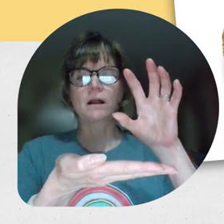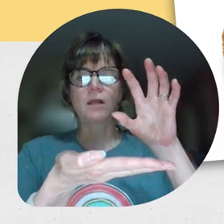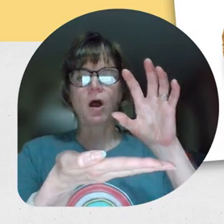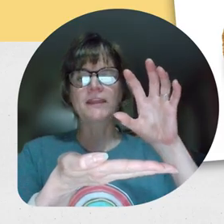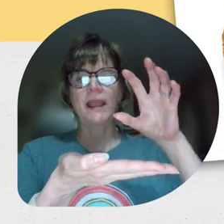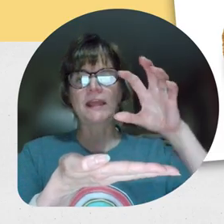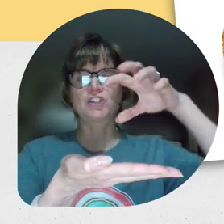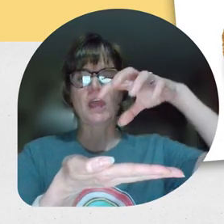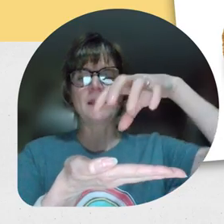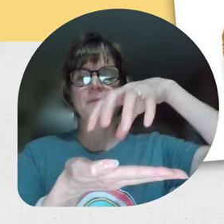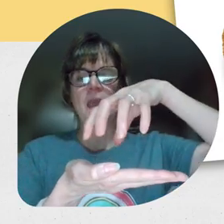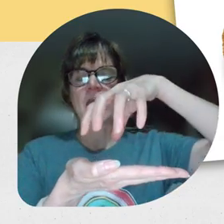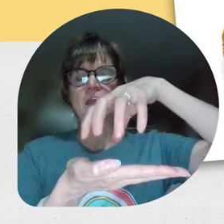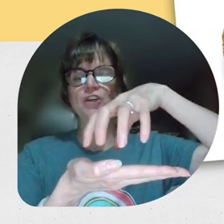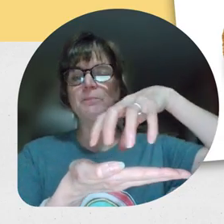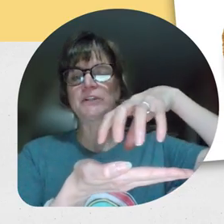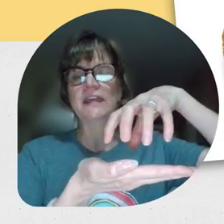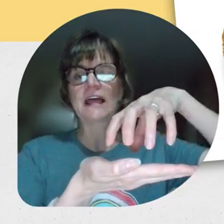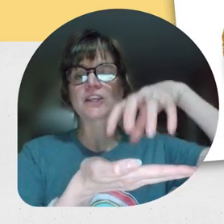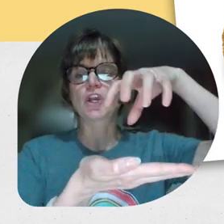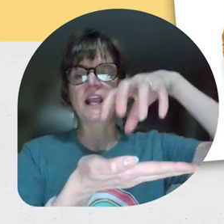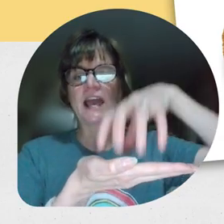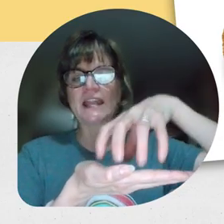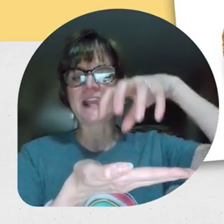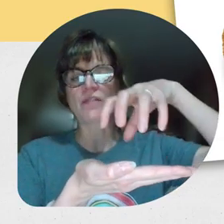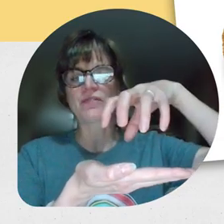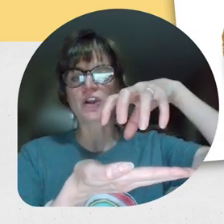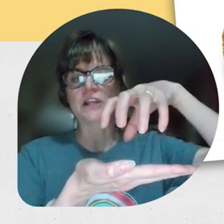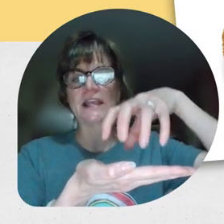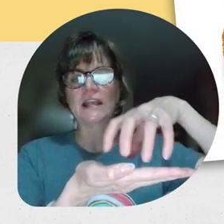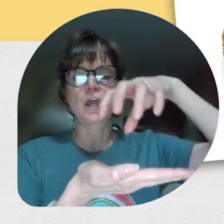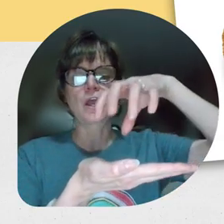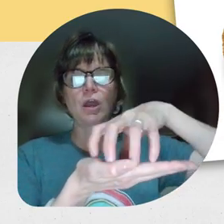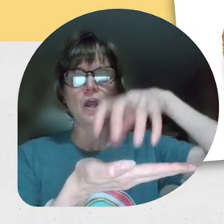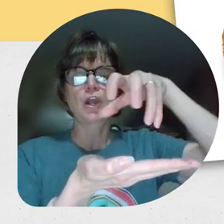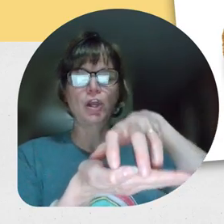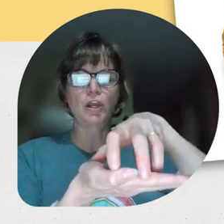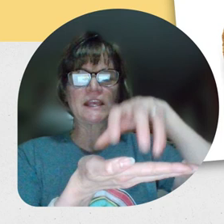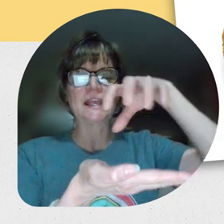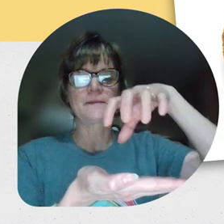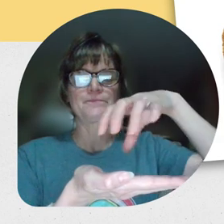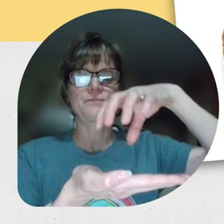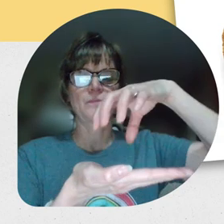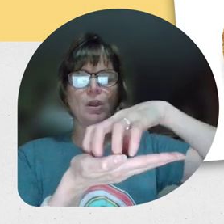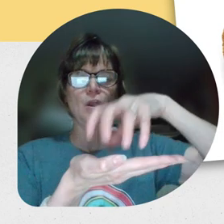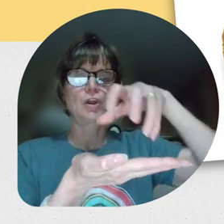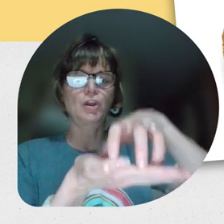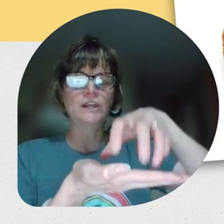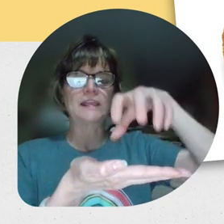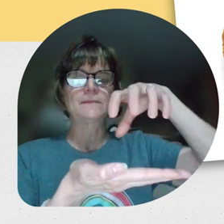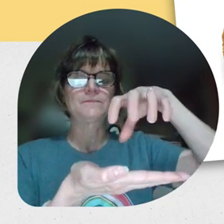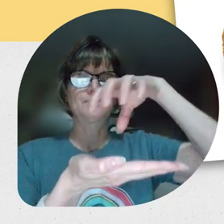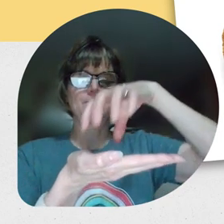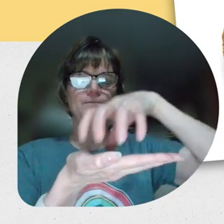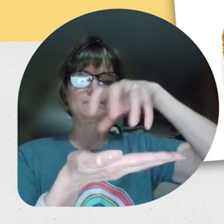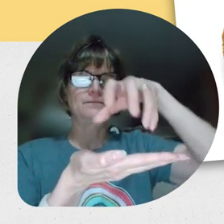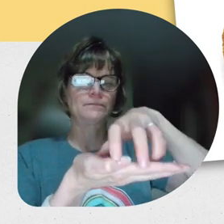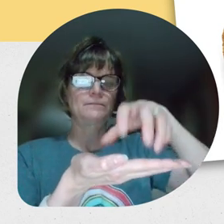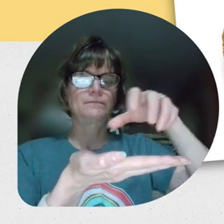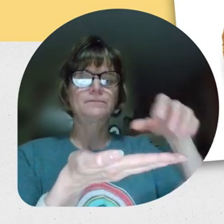make a clawed hand shape, and you're going to pretend like you're cutting out the cookie. Cookie, cookie.